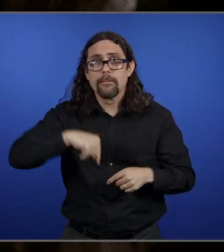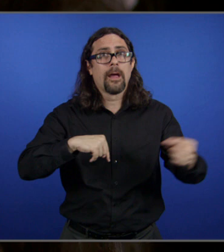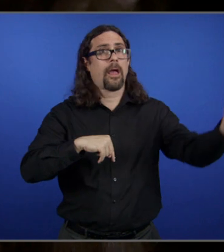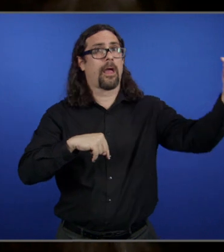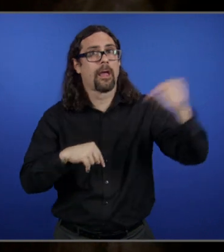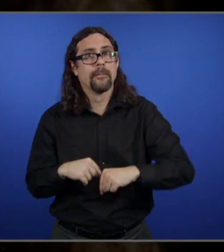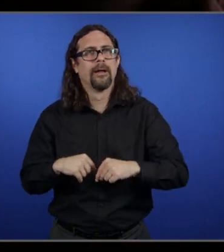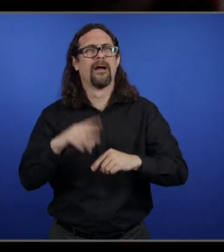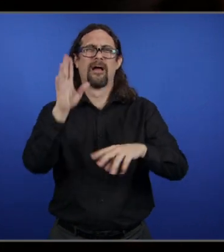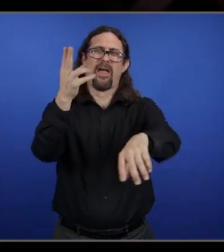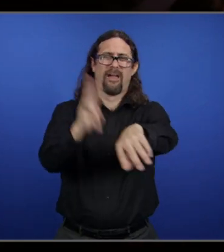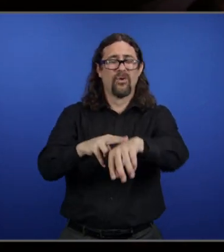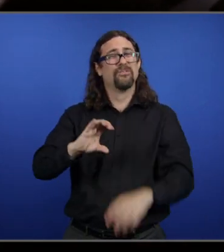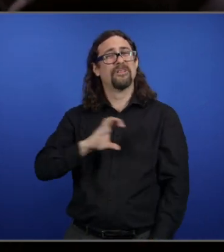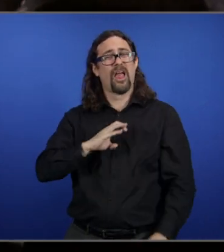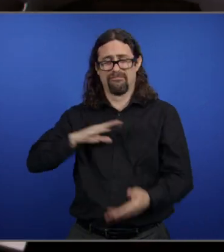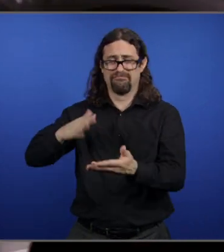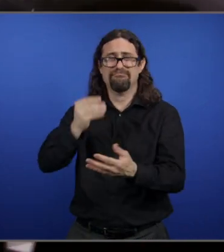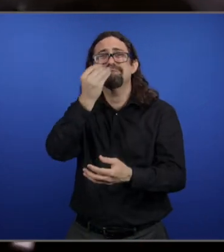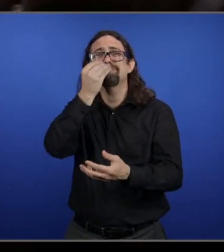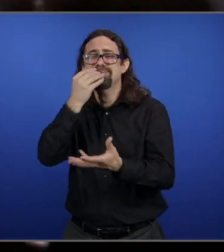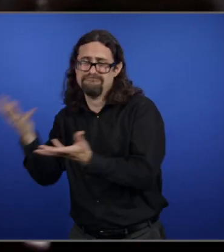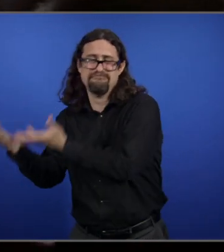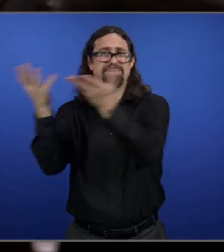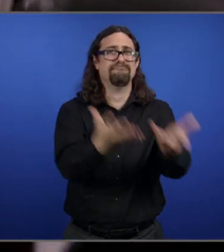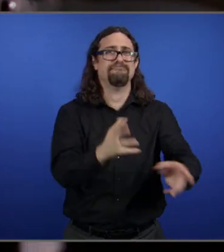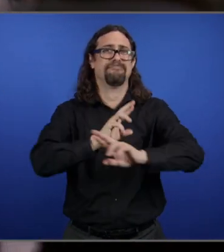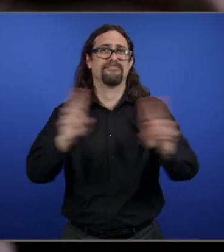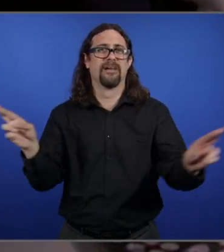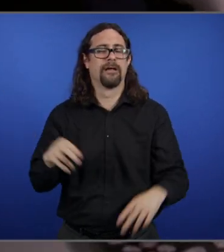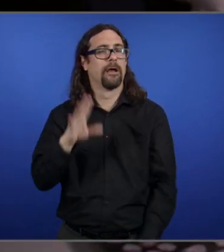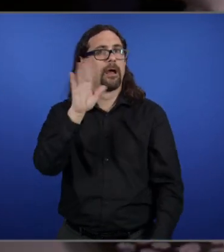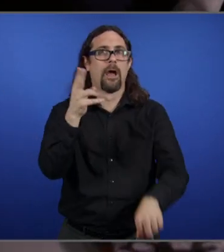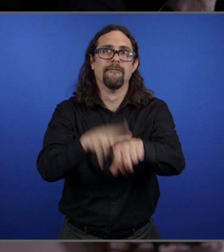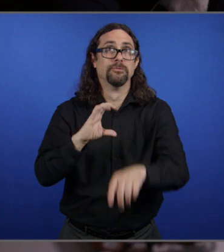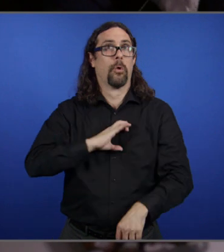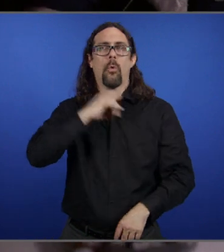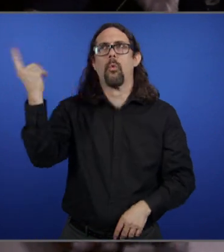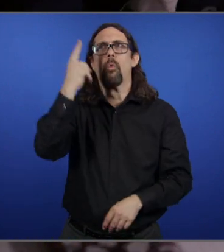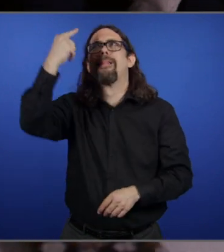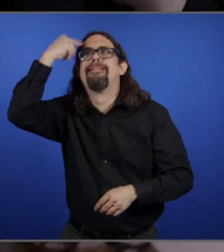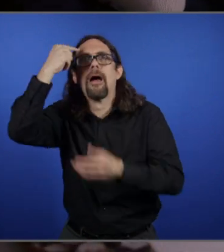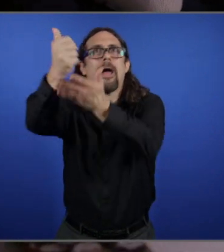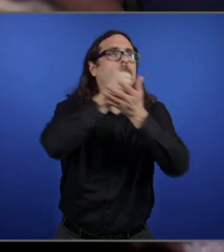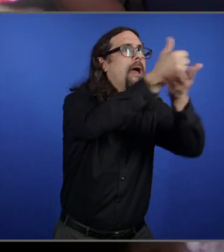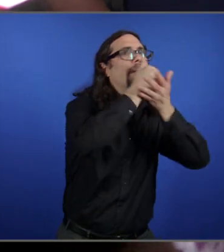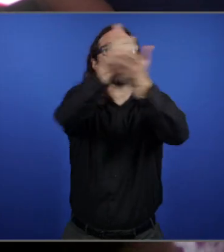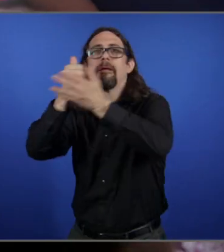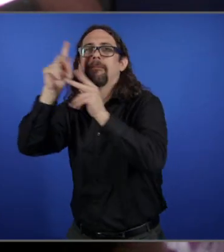Before I knew it, Hector and Colleen showed up at my house. Oh. Hey. All right, you're the one who's always... And of